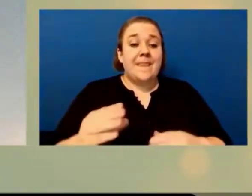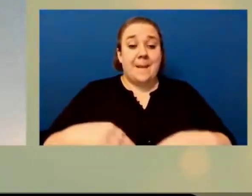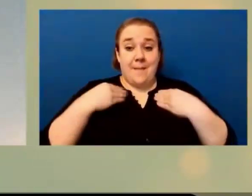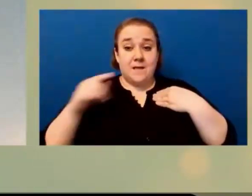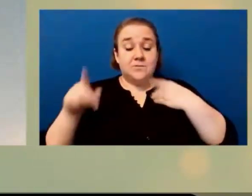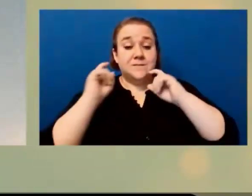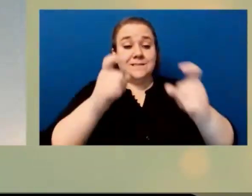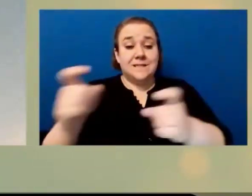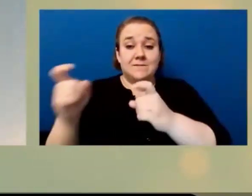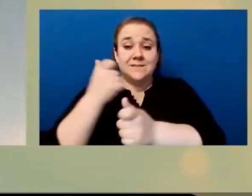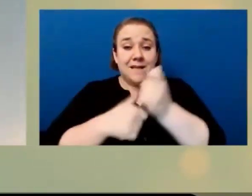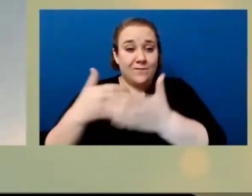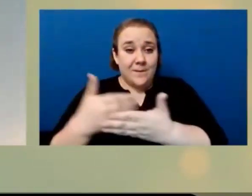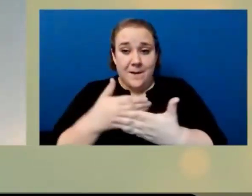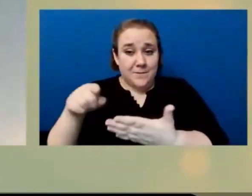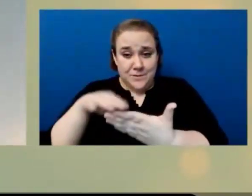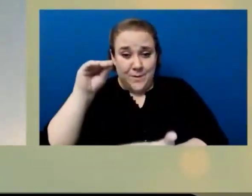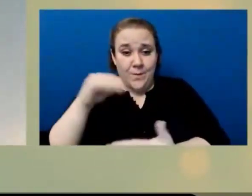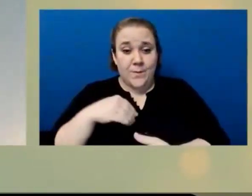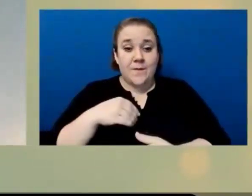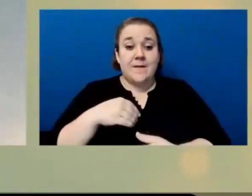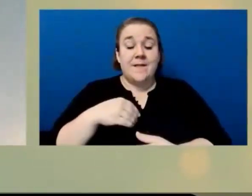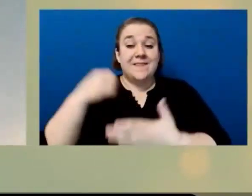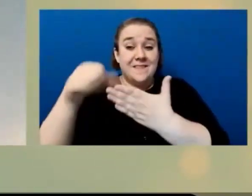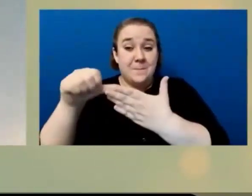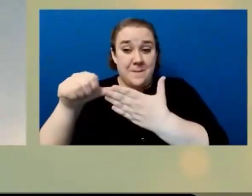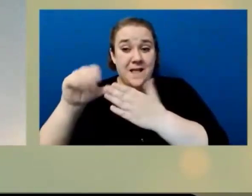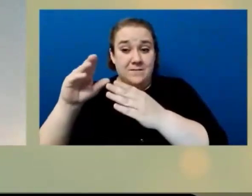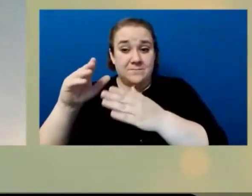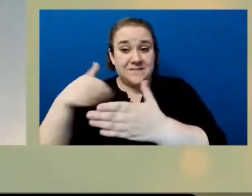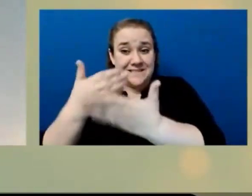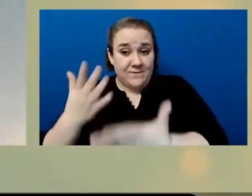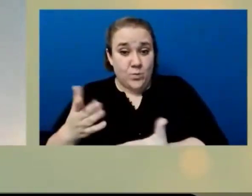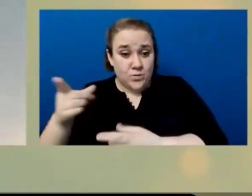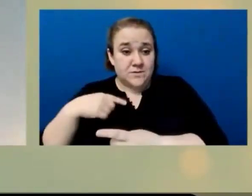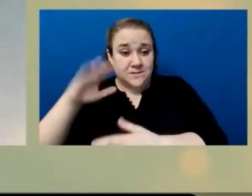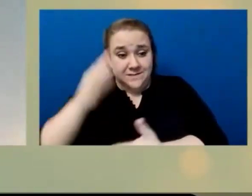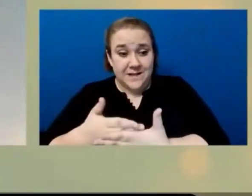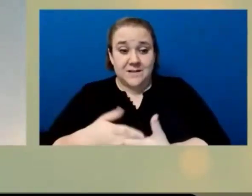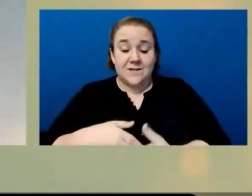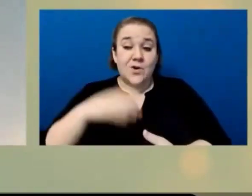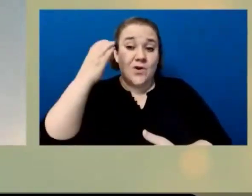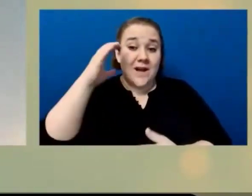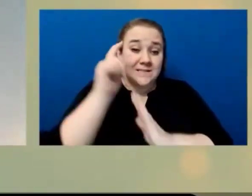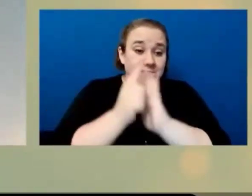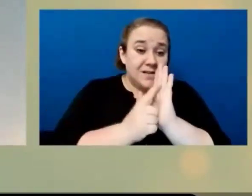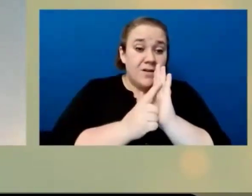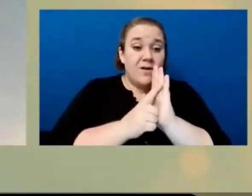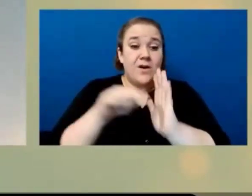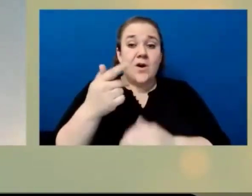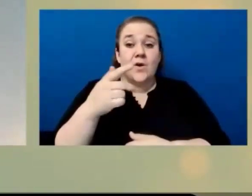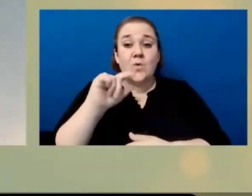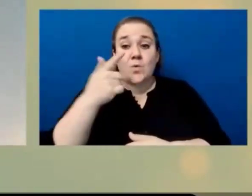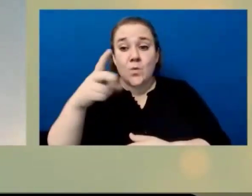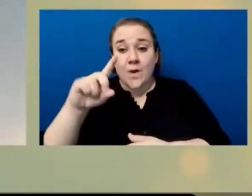That day we are packing away my blankets for the children I do not yet know I will have. Can you teach me,